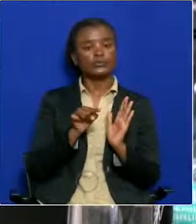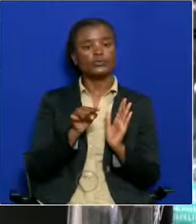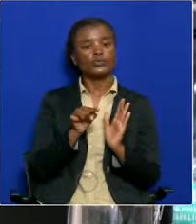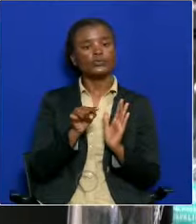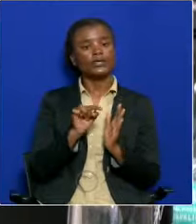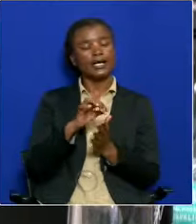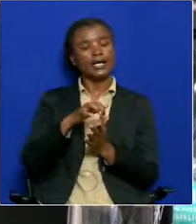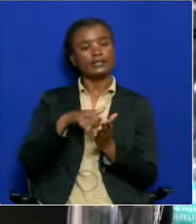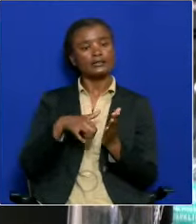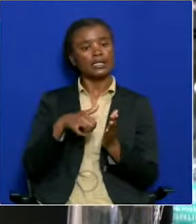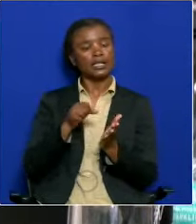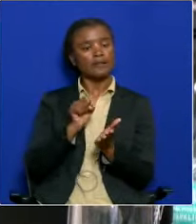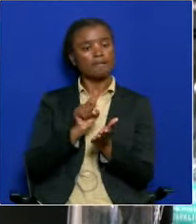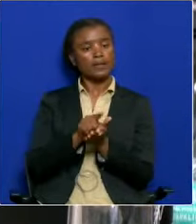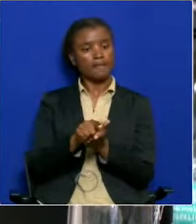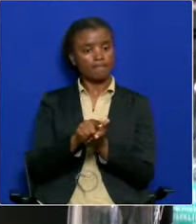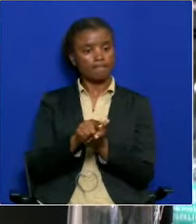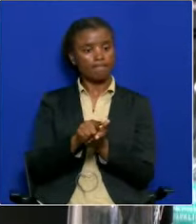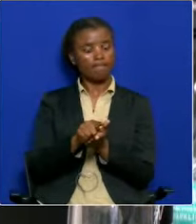to Mr. Matlala's tender.